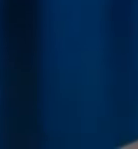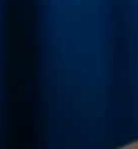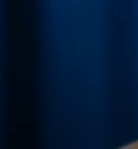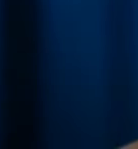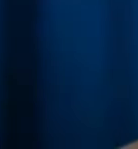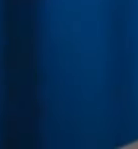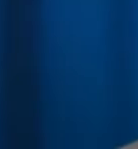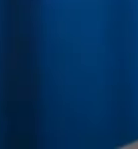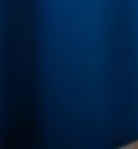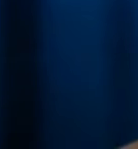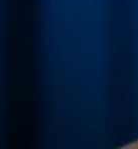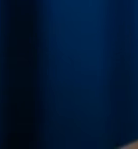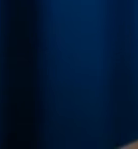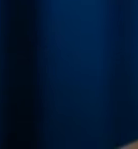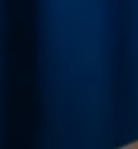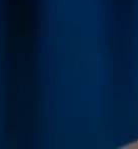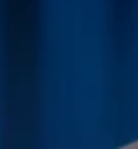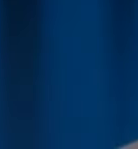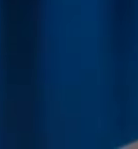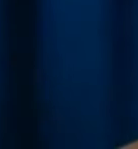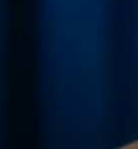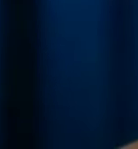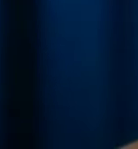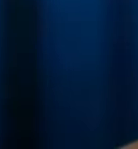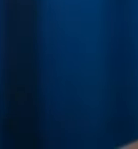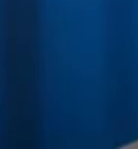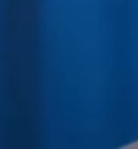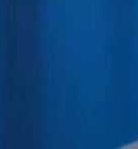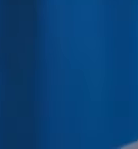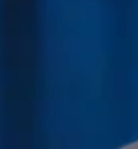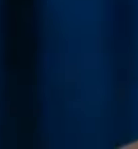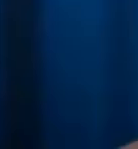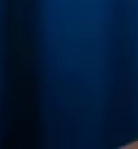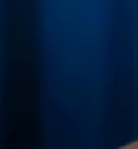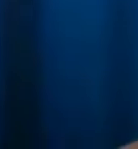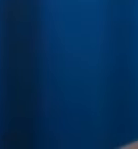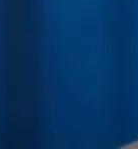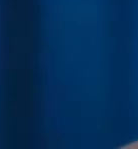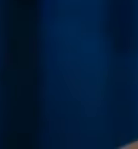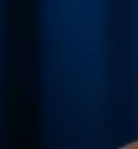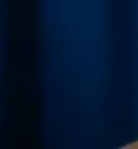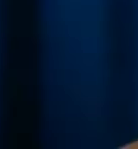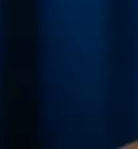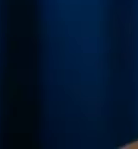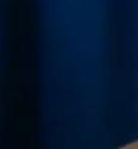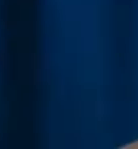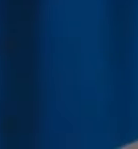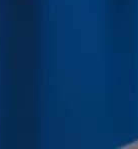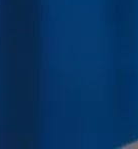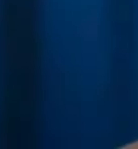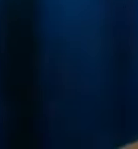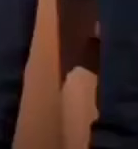was taking. My mother was deeply spiritual. So you can see that from my father's side, there was a bit